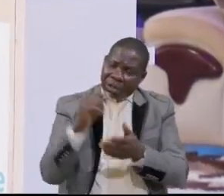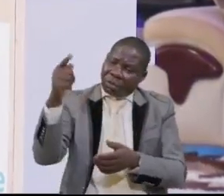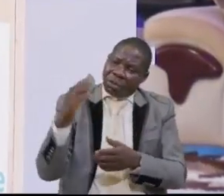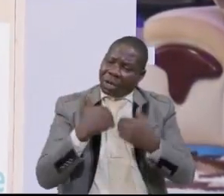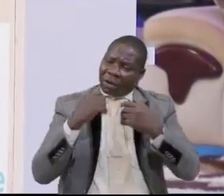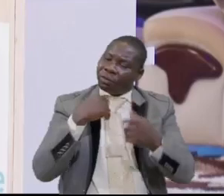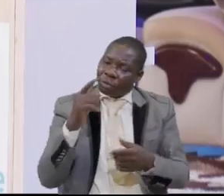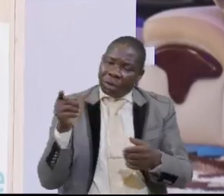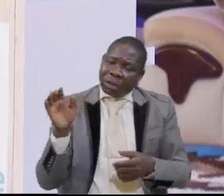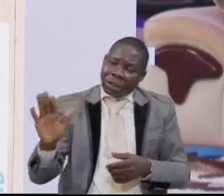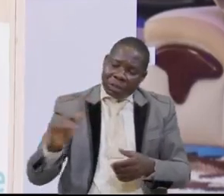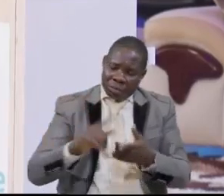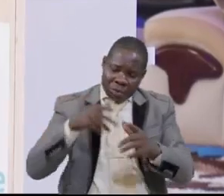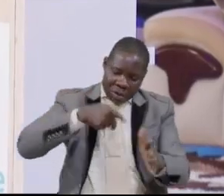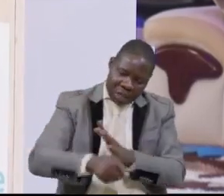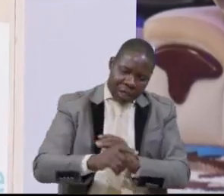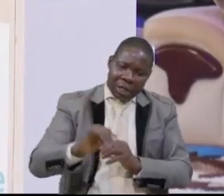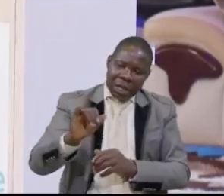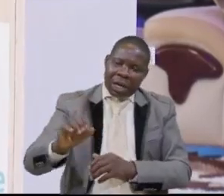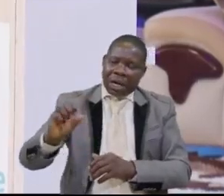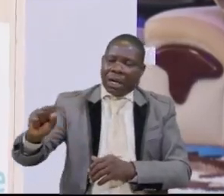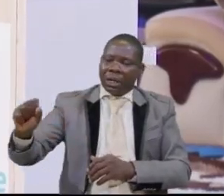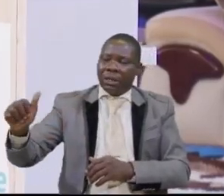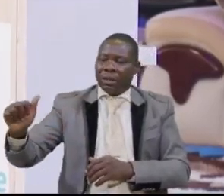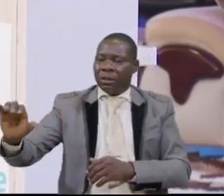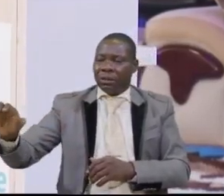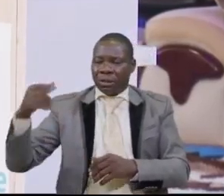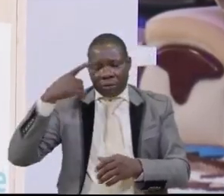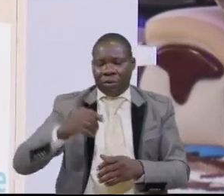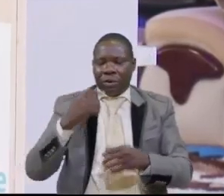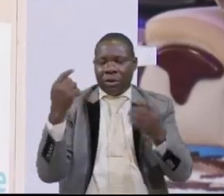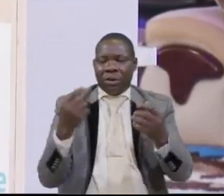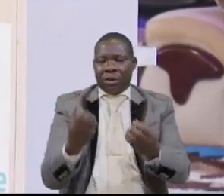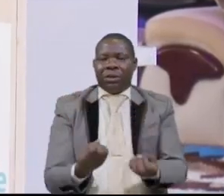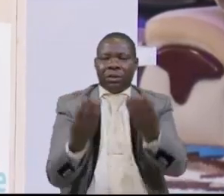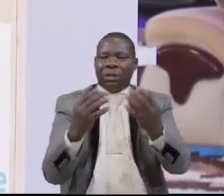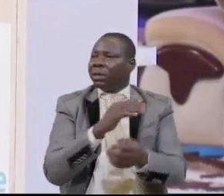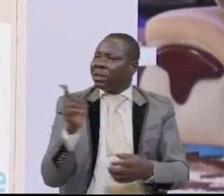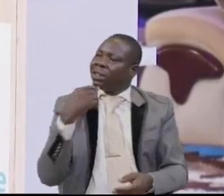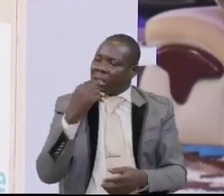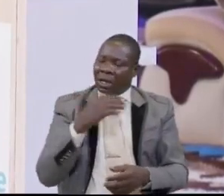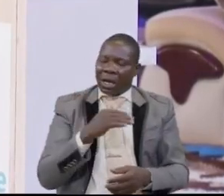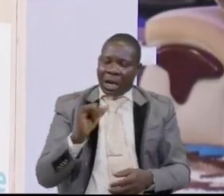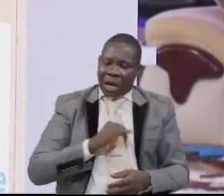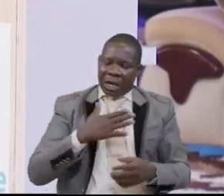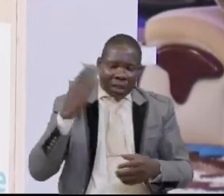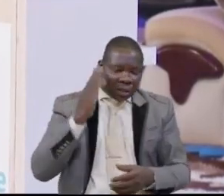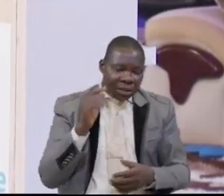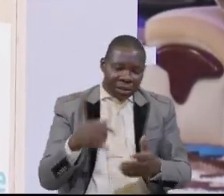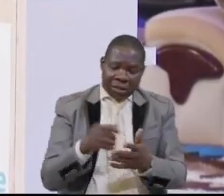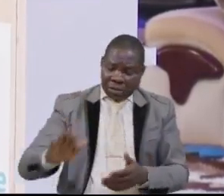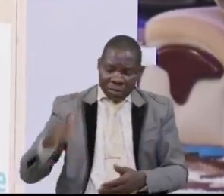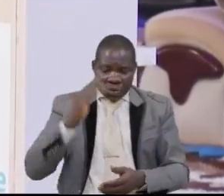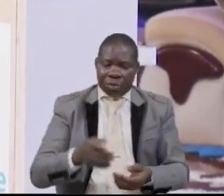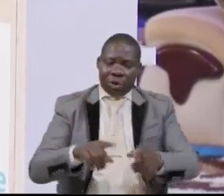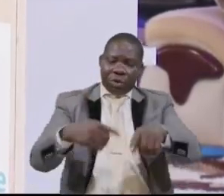ISAC for his sacrifice but he said I am this L will go Yonder and worship and we will come back